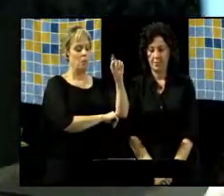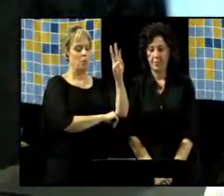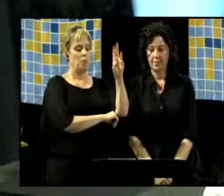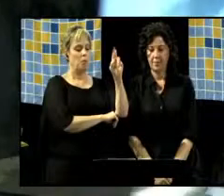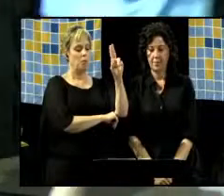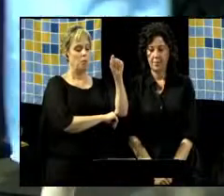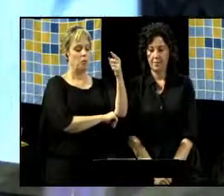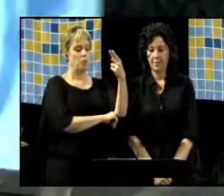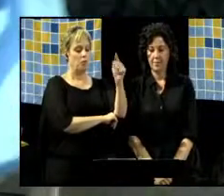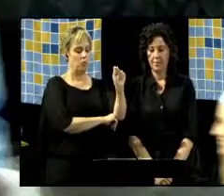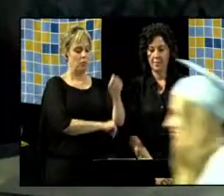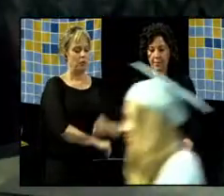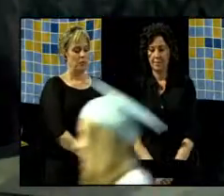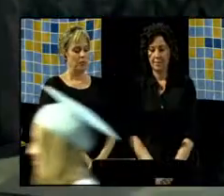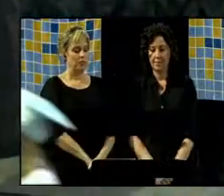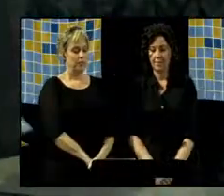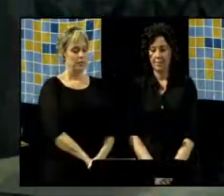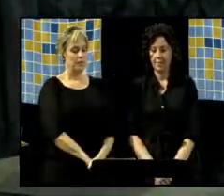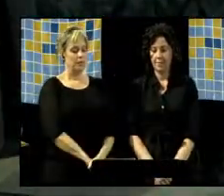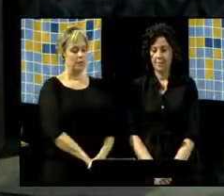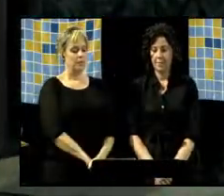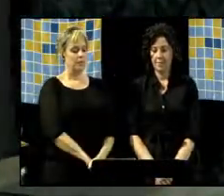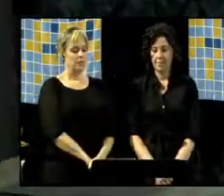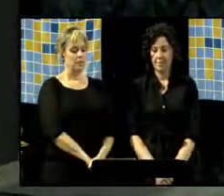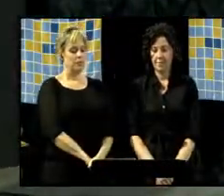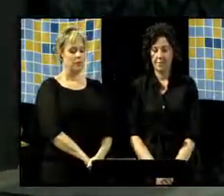Takayla Jariana Borden,